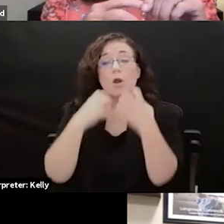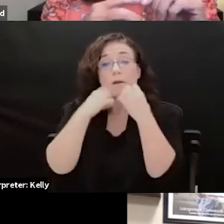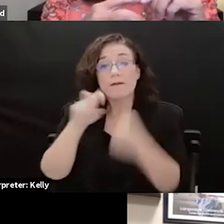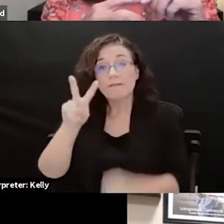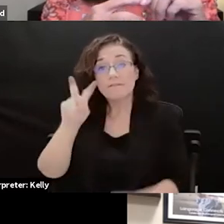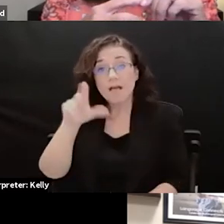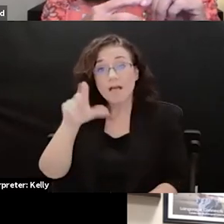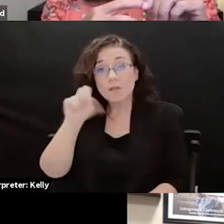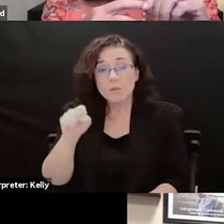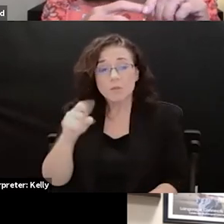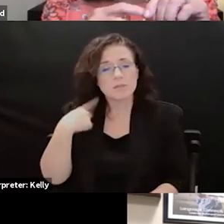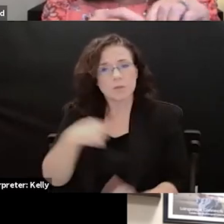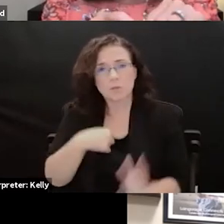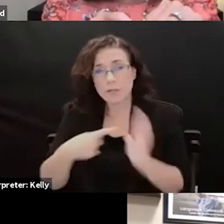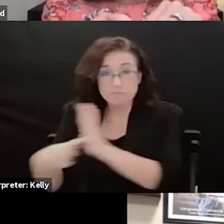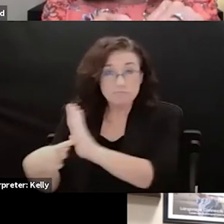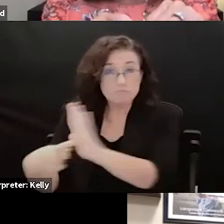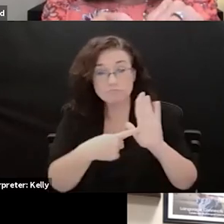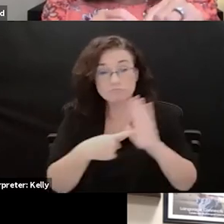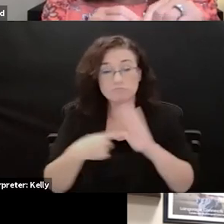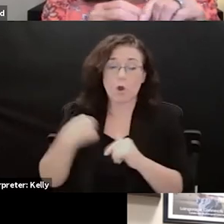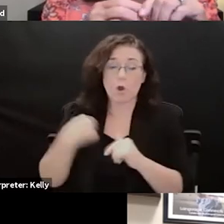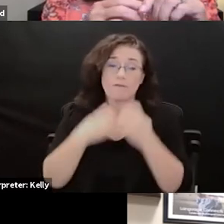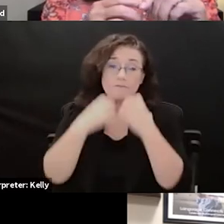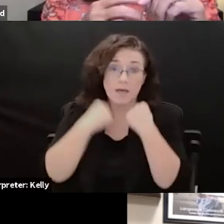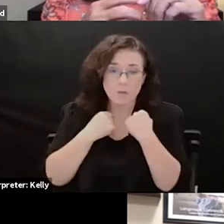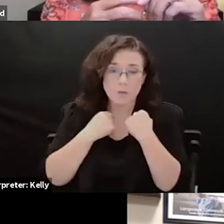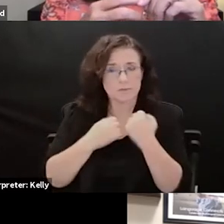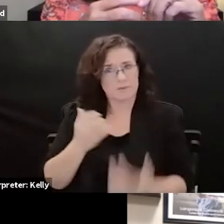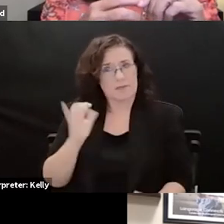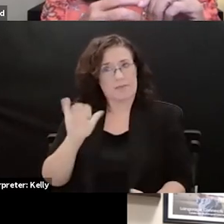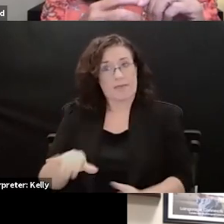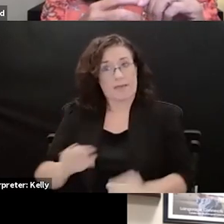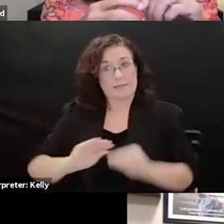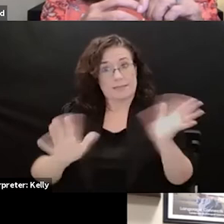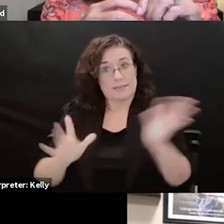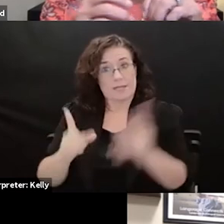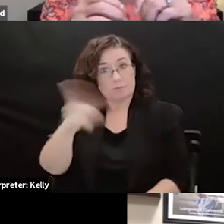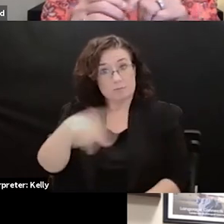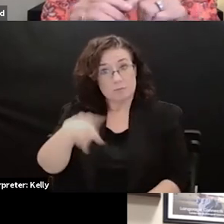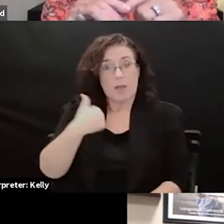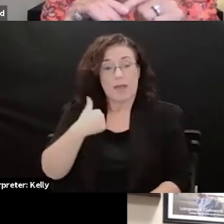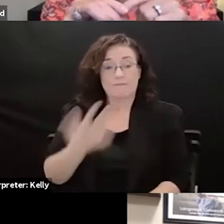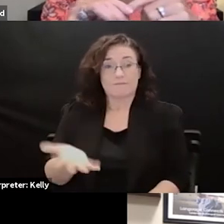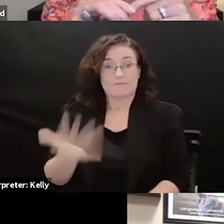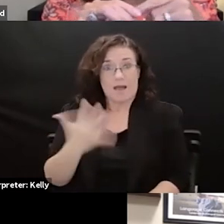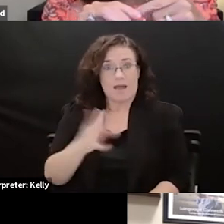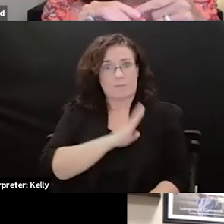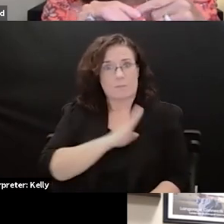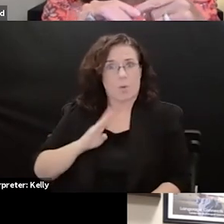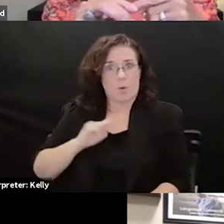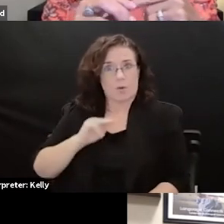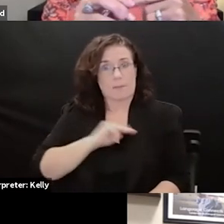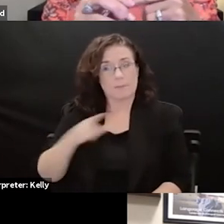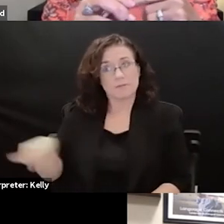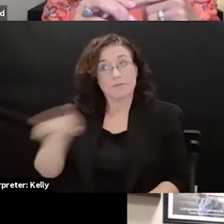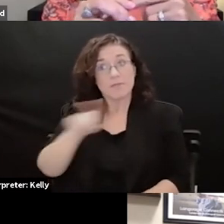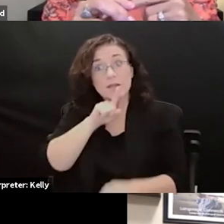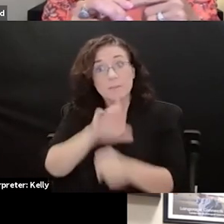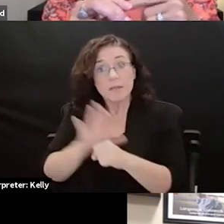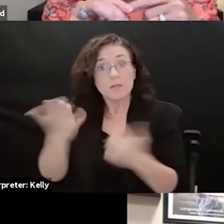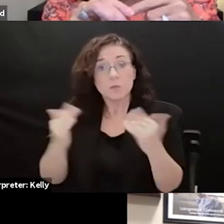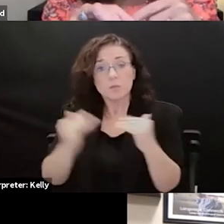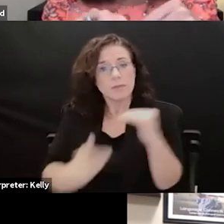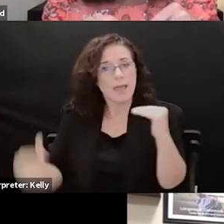and uh and it's clear that you have five board members who are committed to equity but it we can't